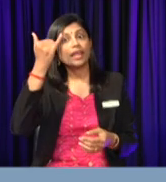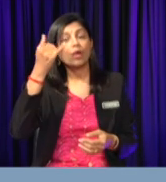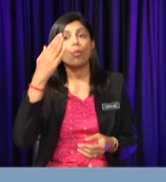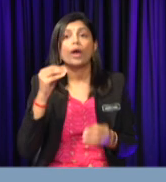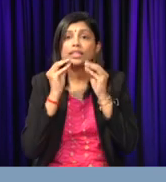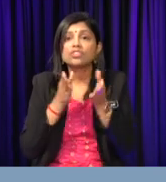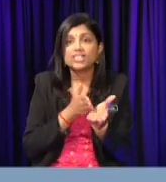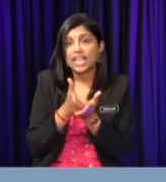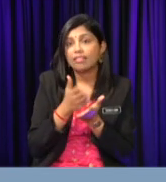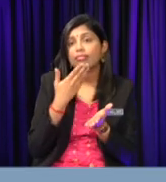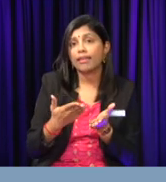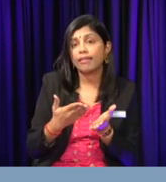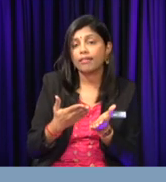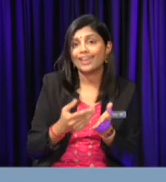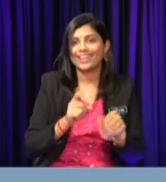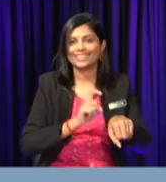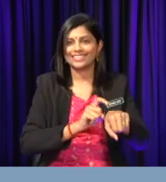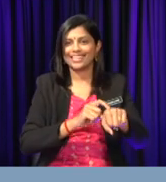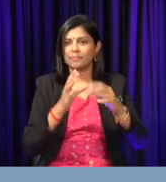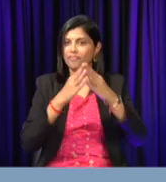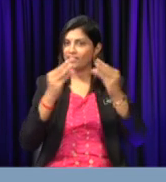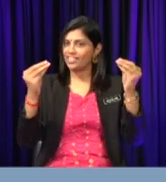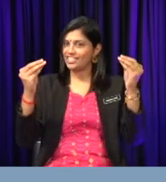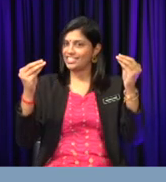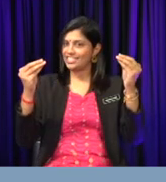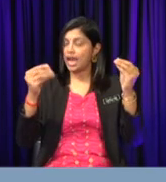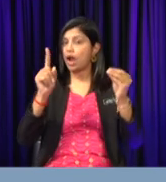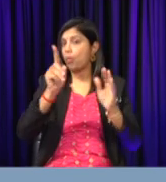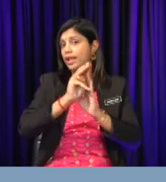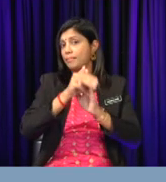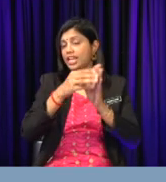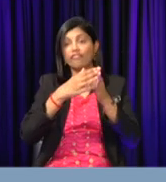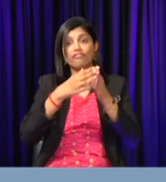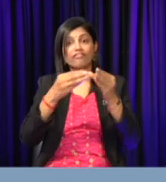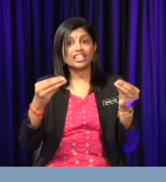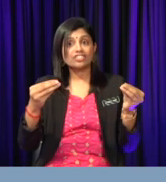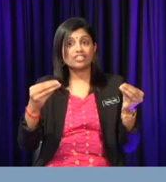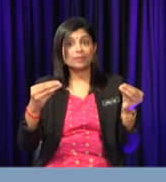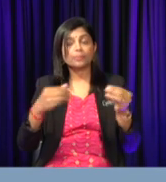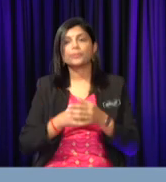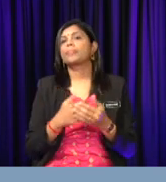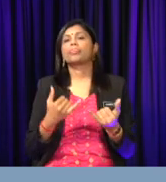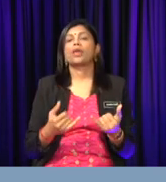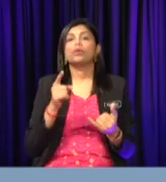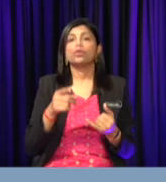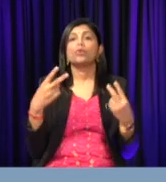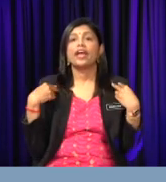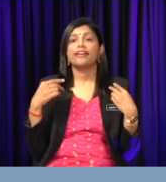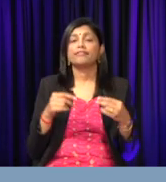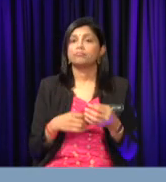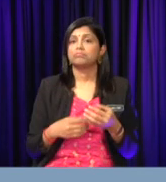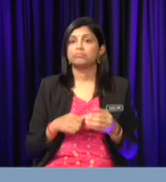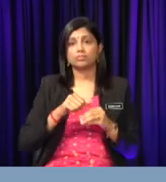you both. Mm-hmm. Okay, now, candidates A and B, you have about a minute to